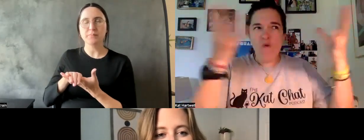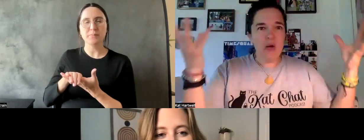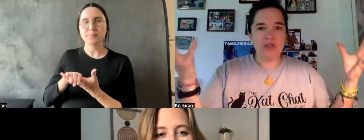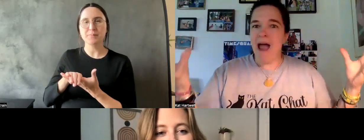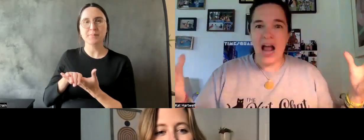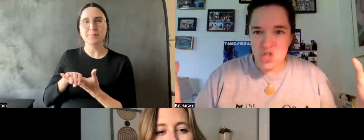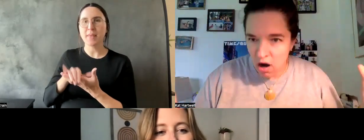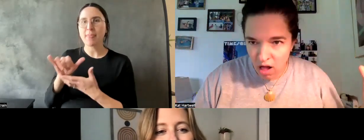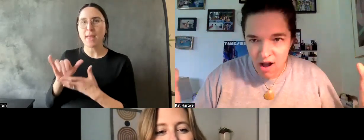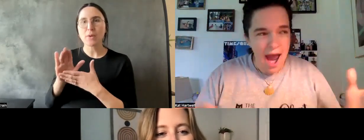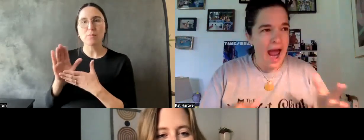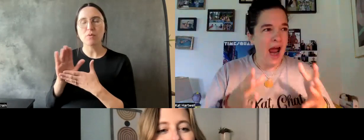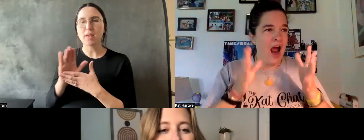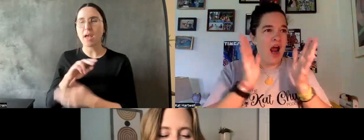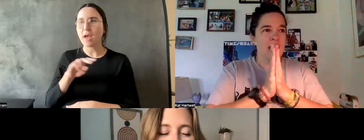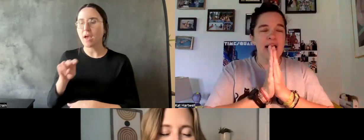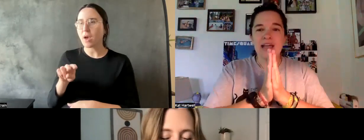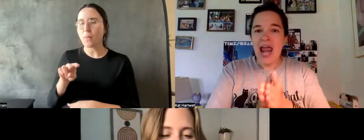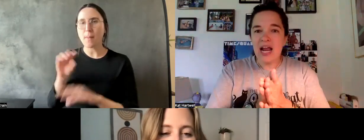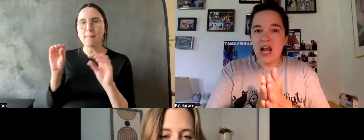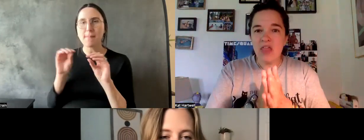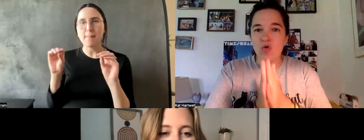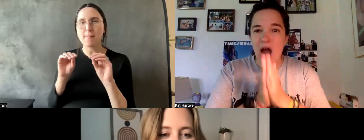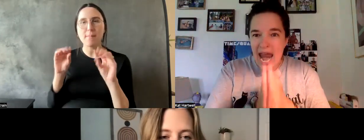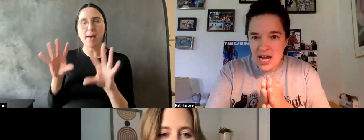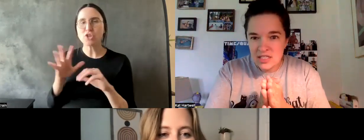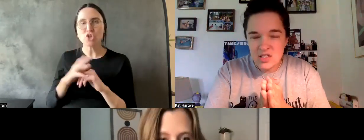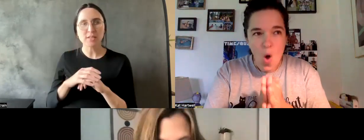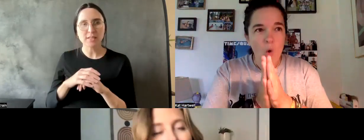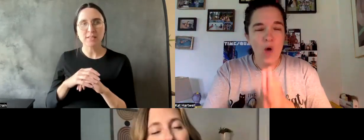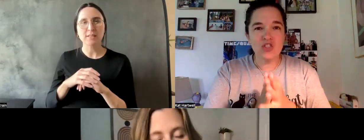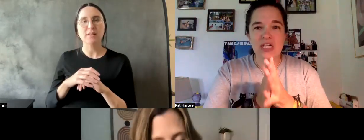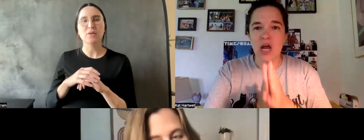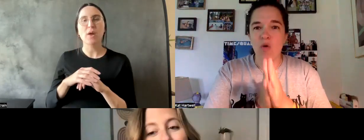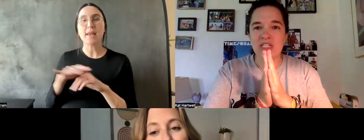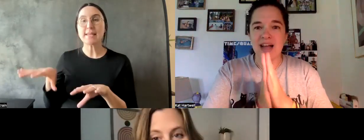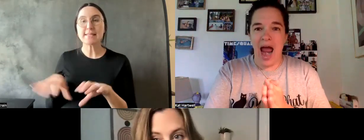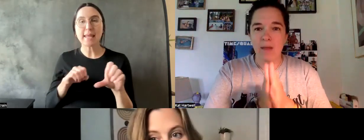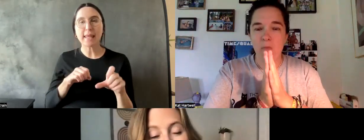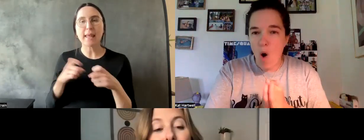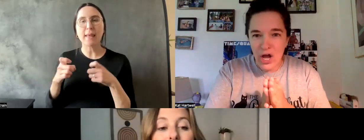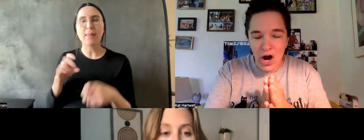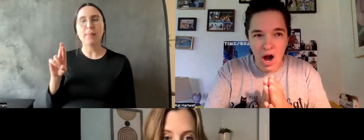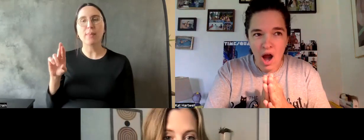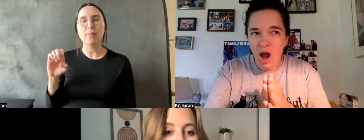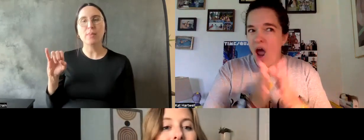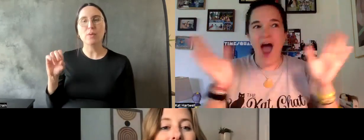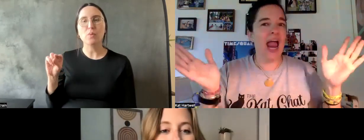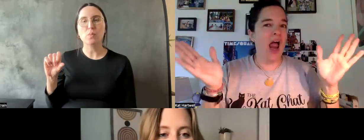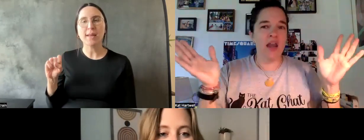the movie was magical. And Taking the Reins when she did with Scott